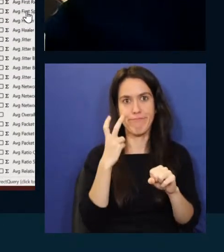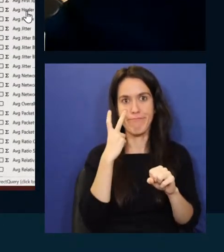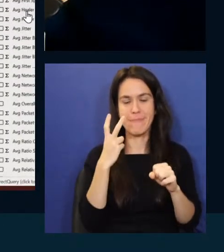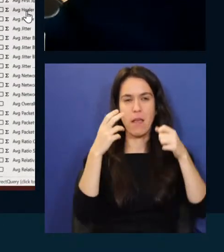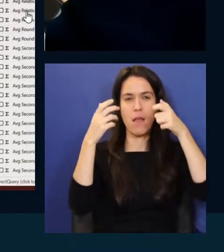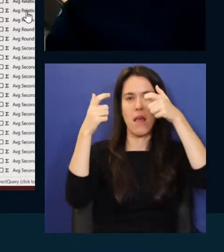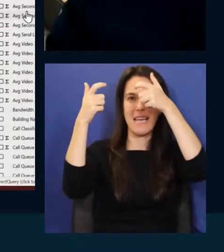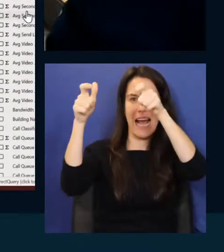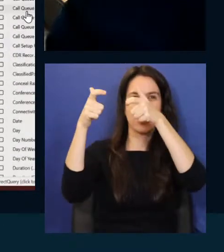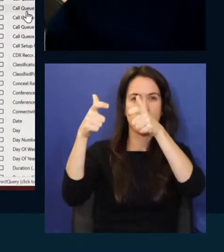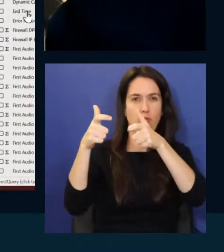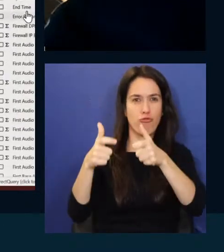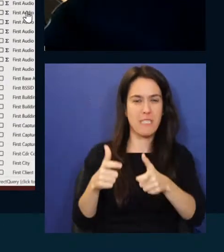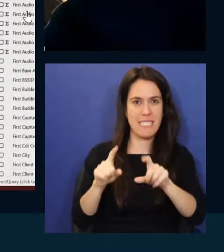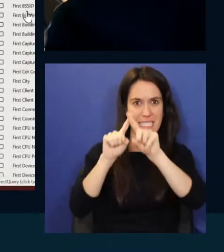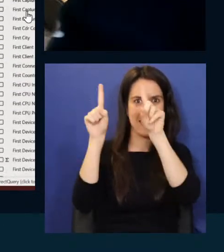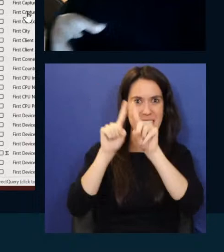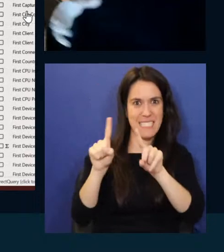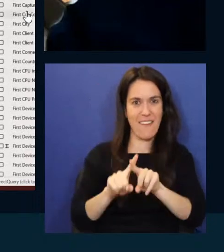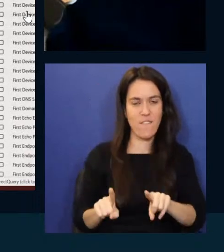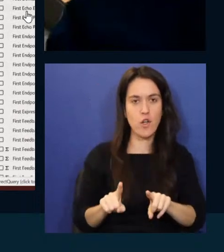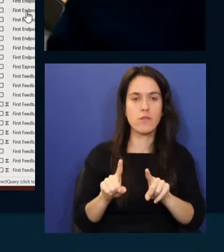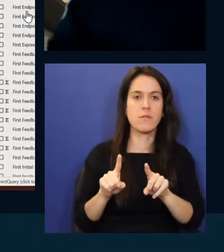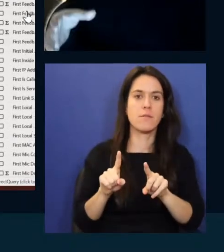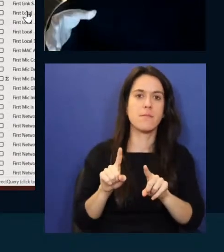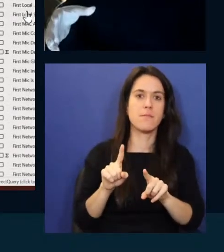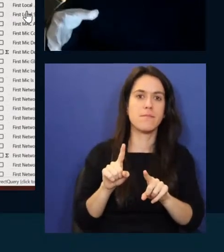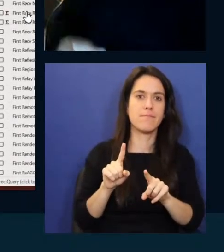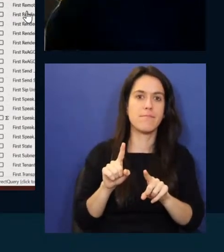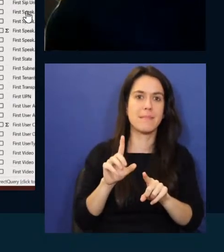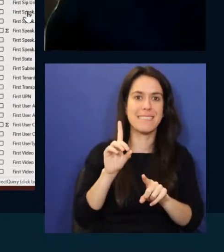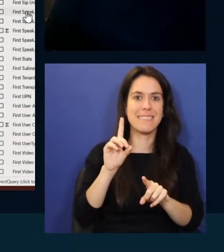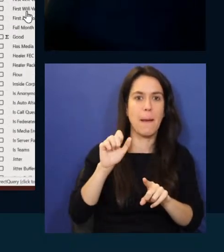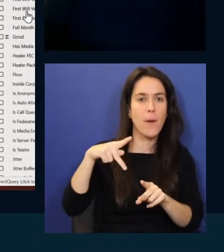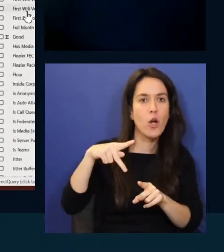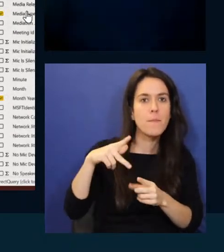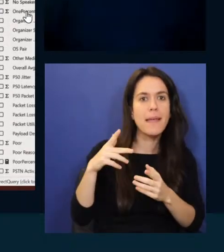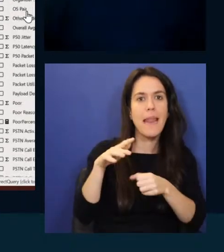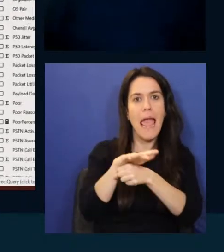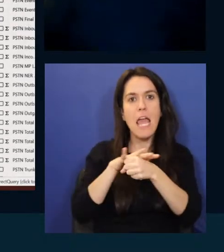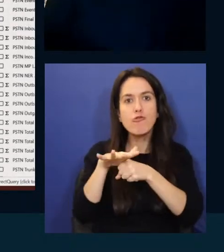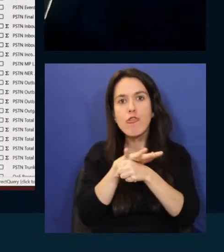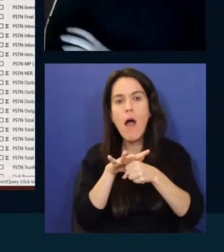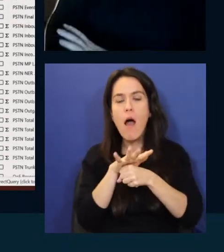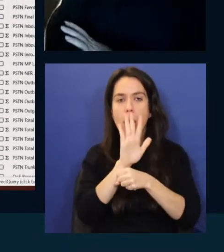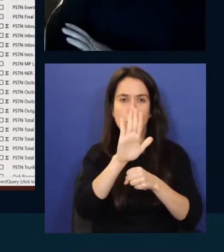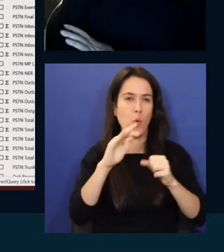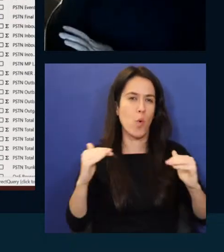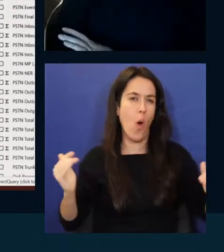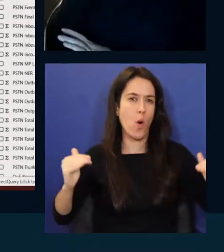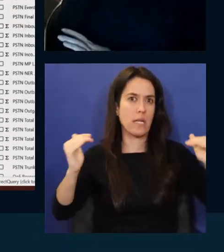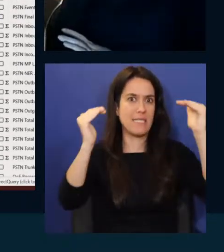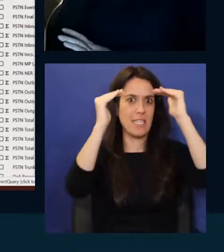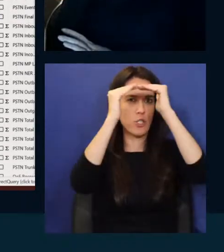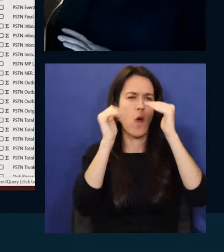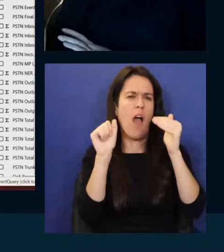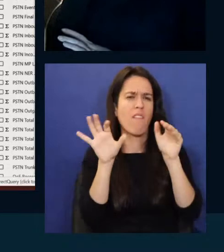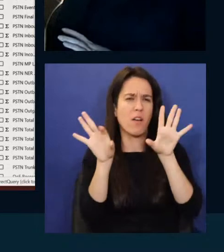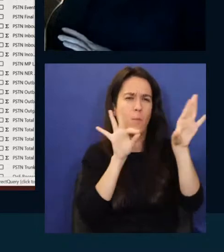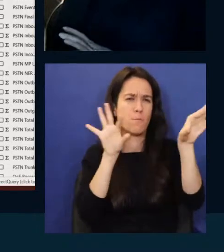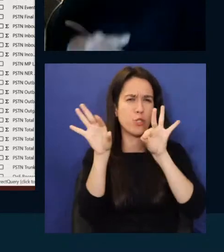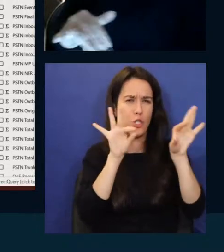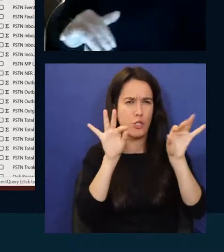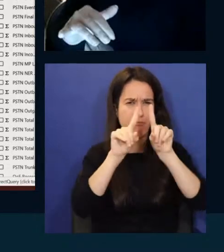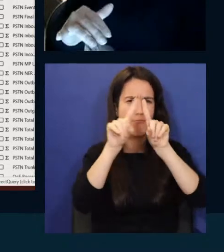categorize different departments and areas within your organization. So there are some options to get